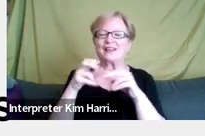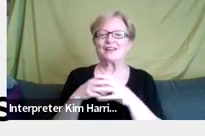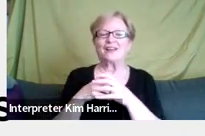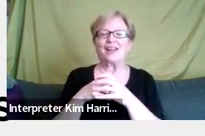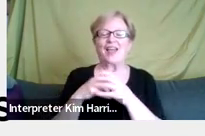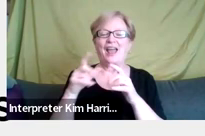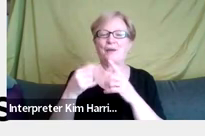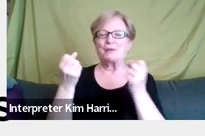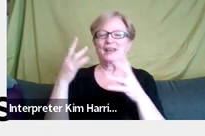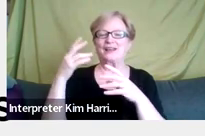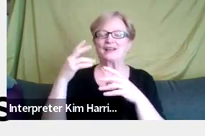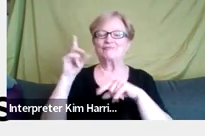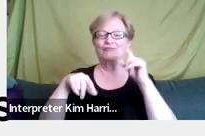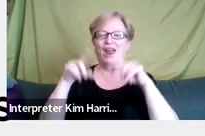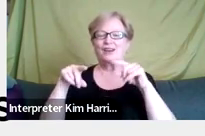of